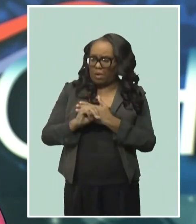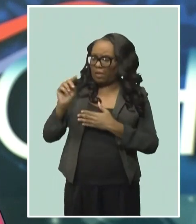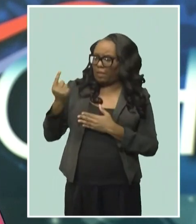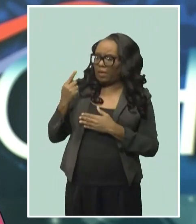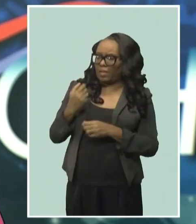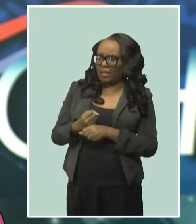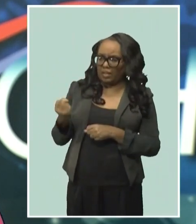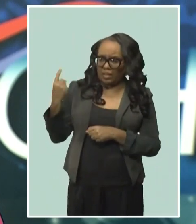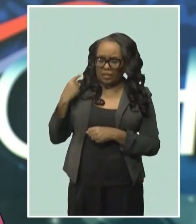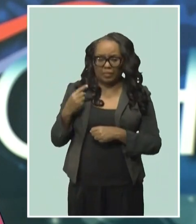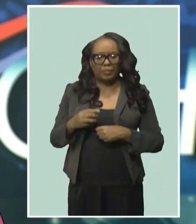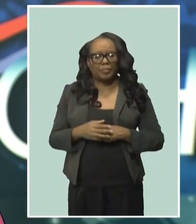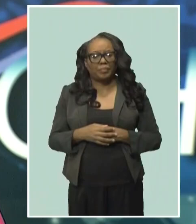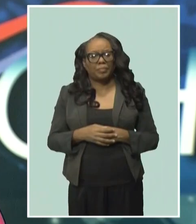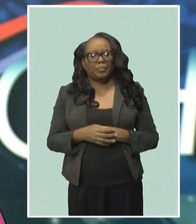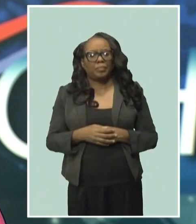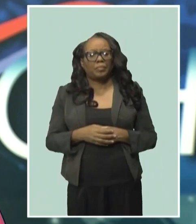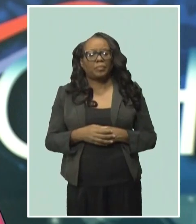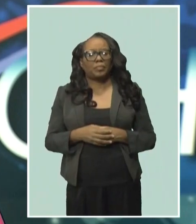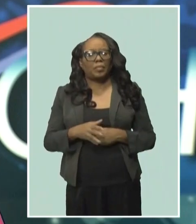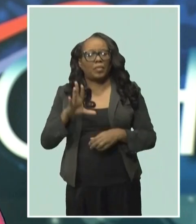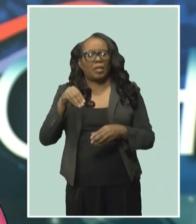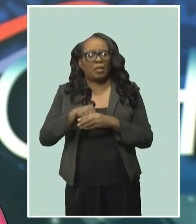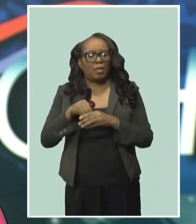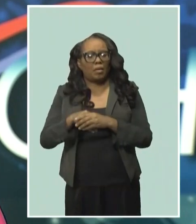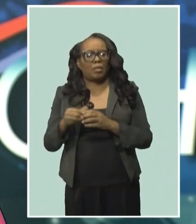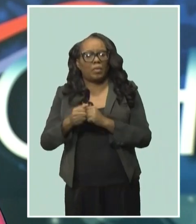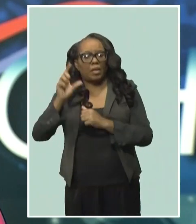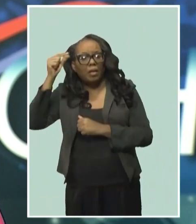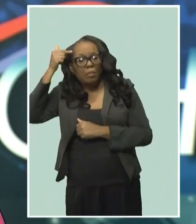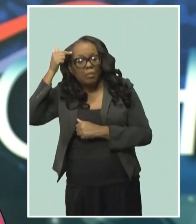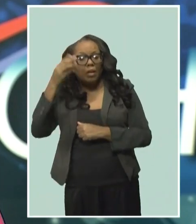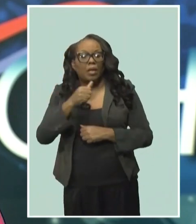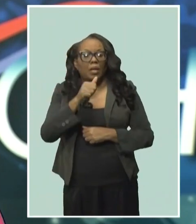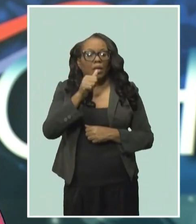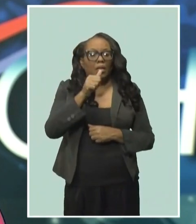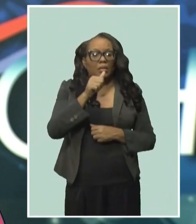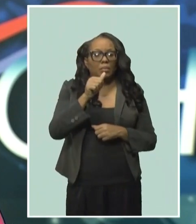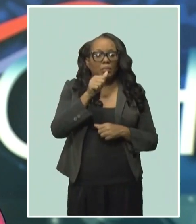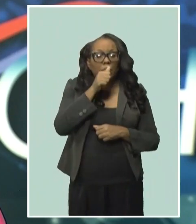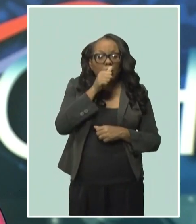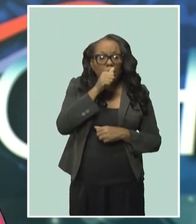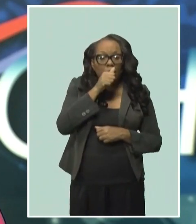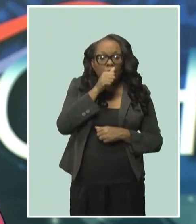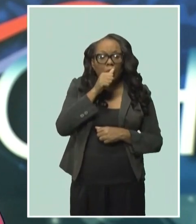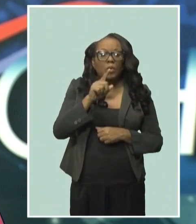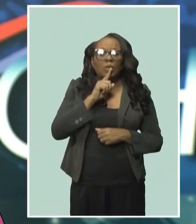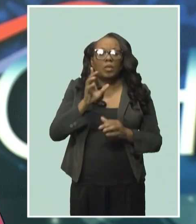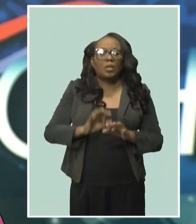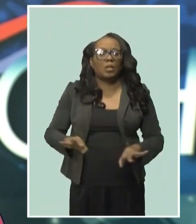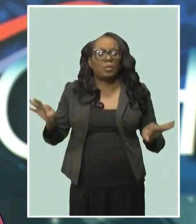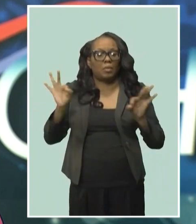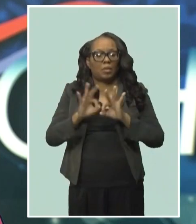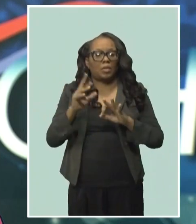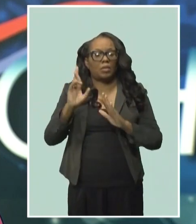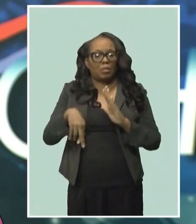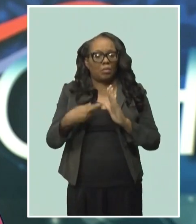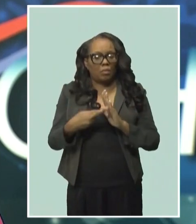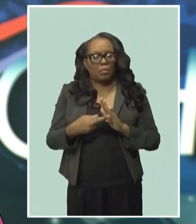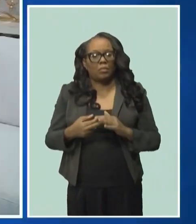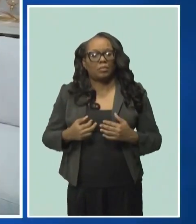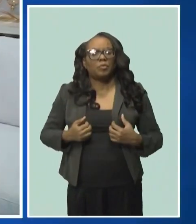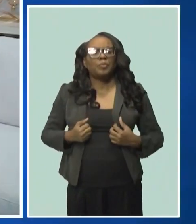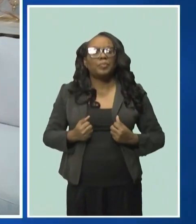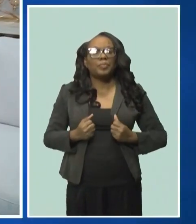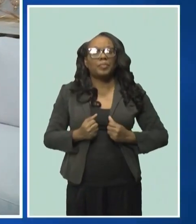increased investment from the private and public sectors, as well as foreign interests, will play a critical role.